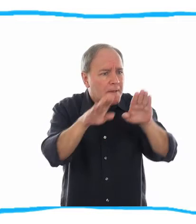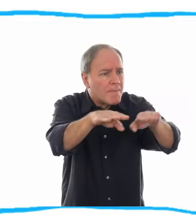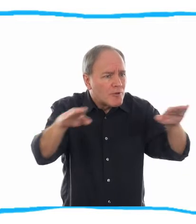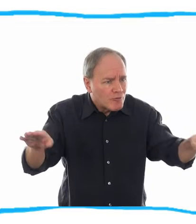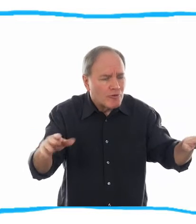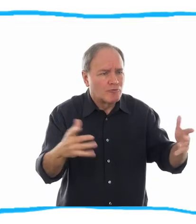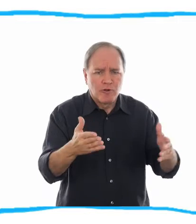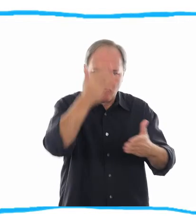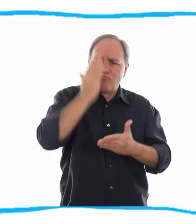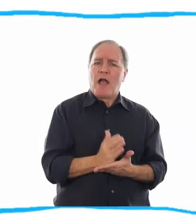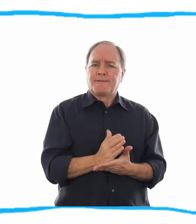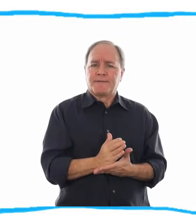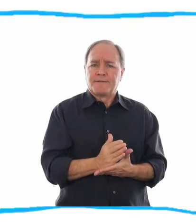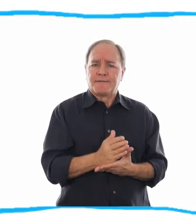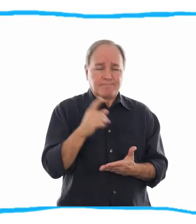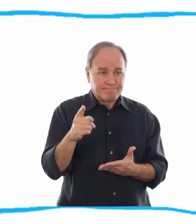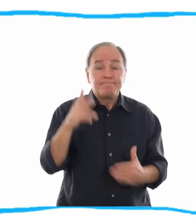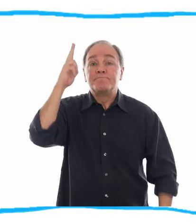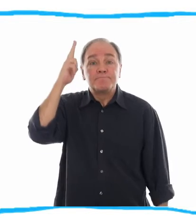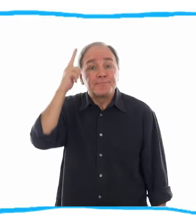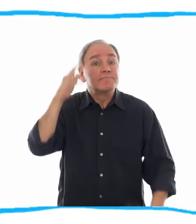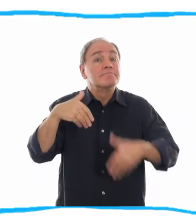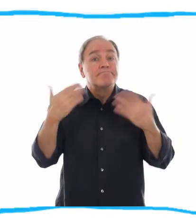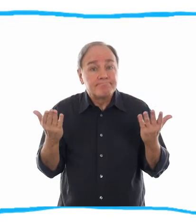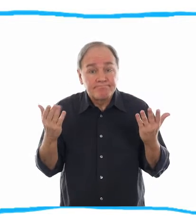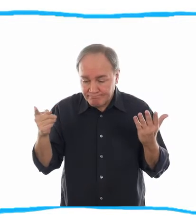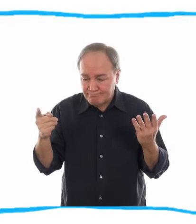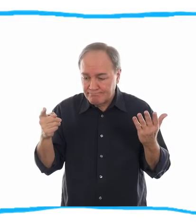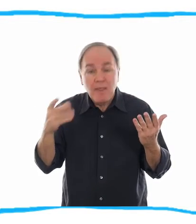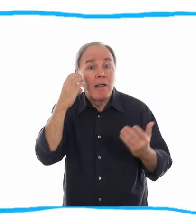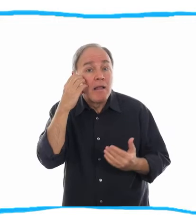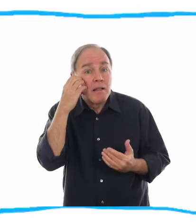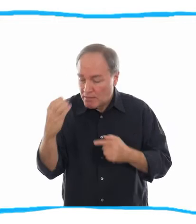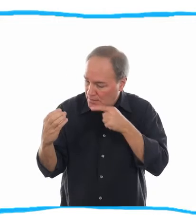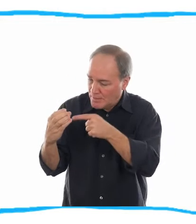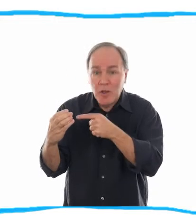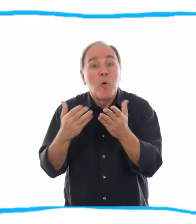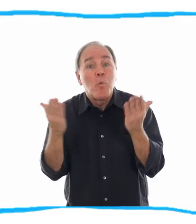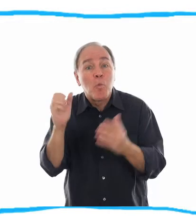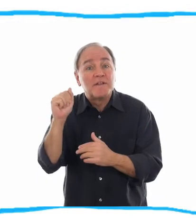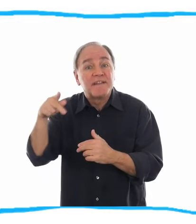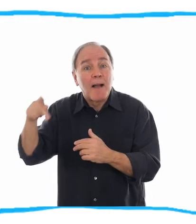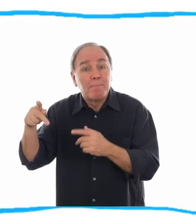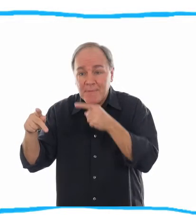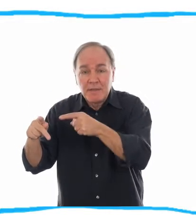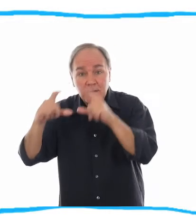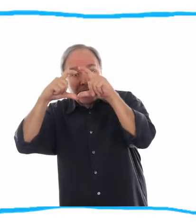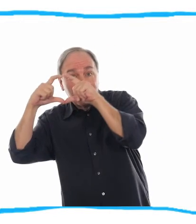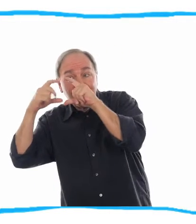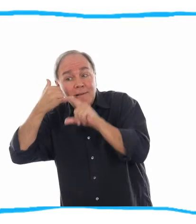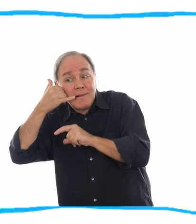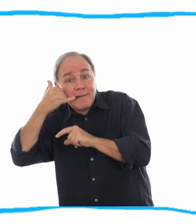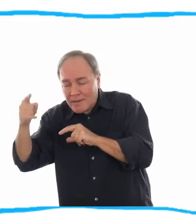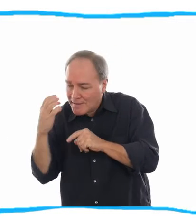awareness on the rights of children with disabilities. We start up with a WhatsApp group to coordinate